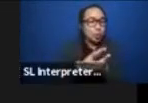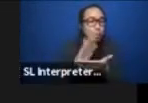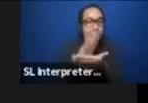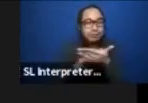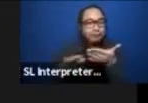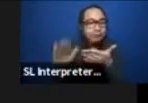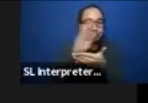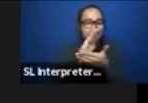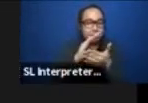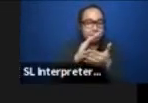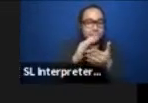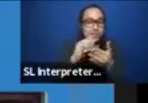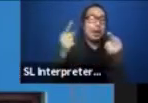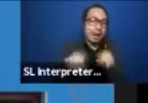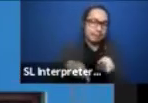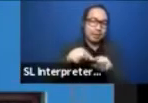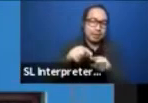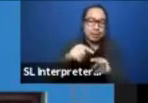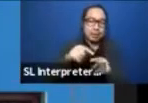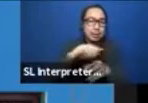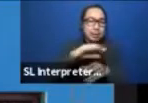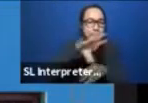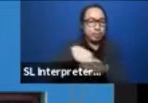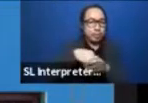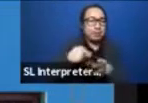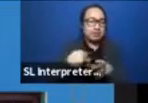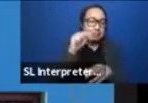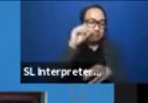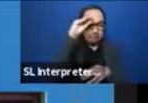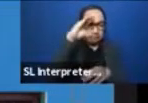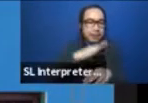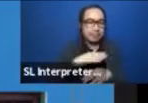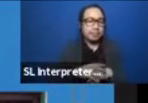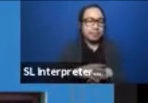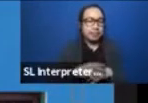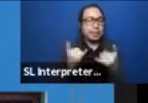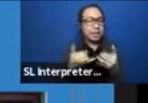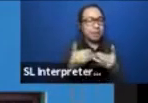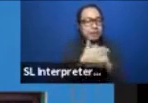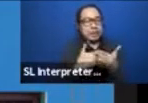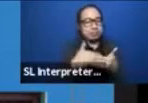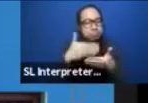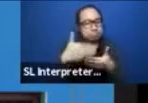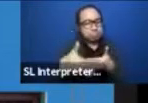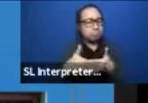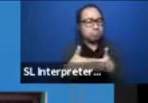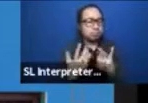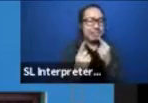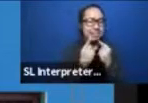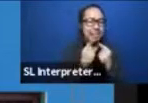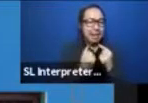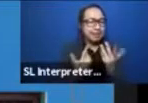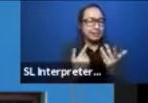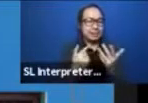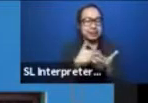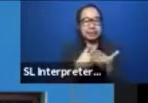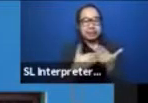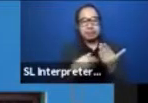men. So just to quickly go over certain gaps in programming that this research points at, is